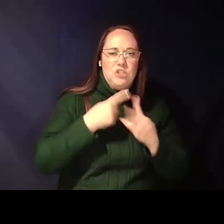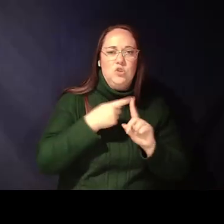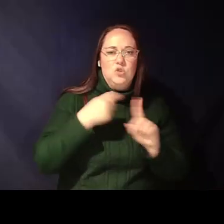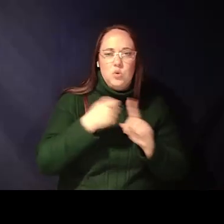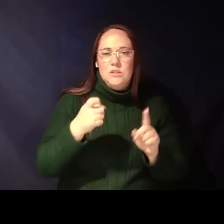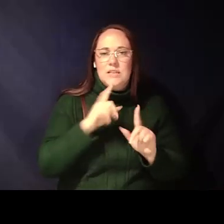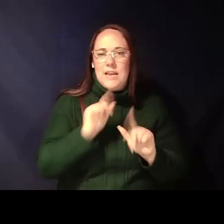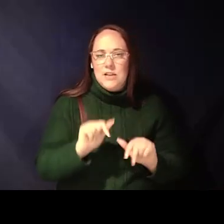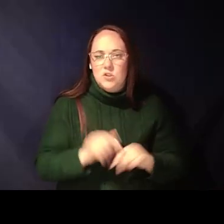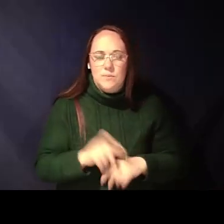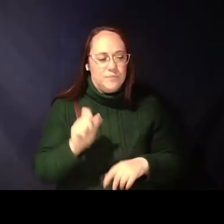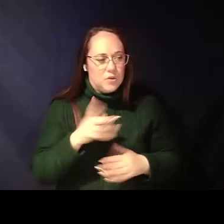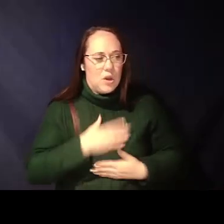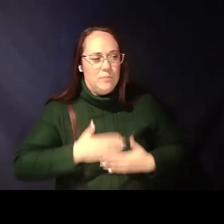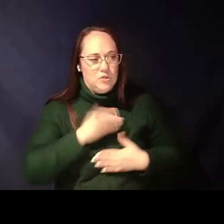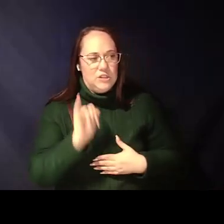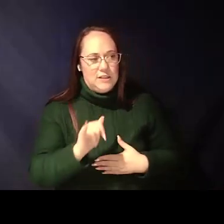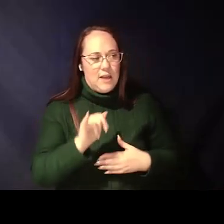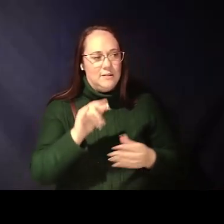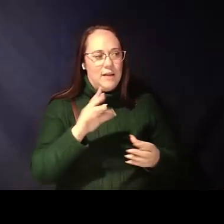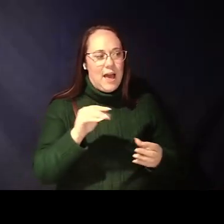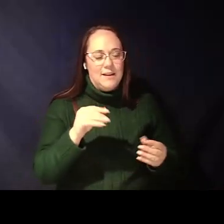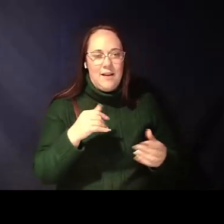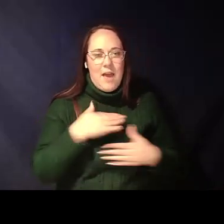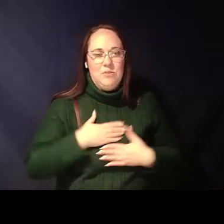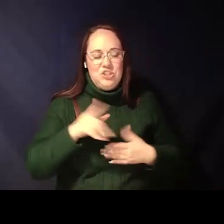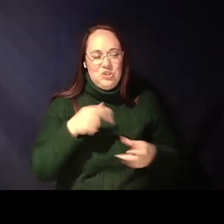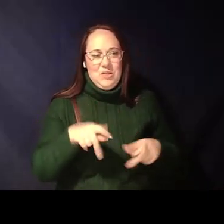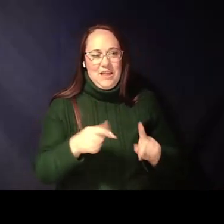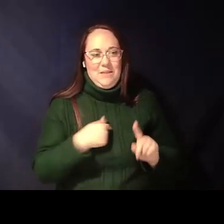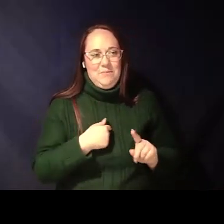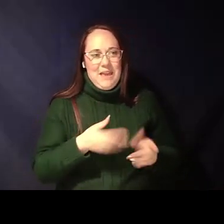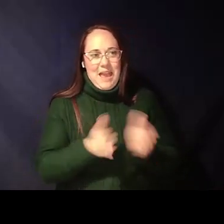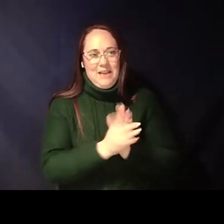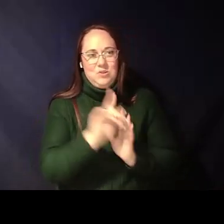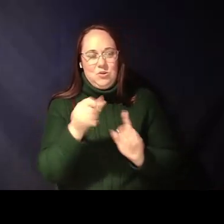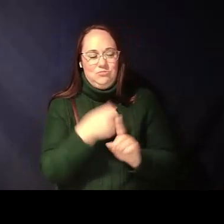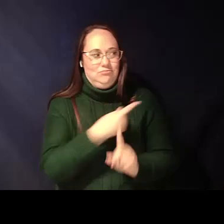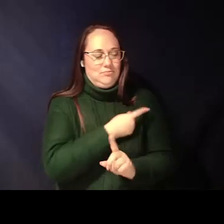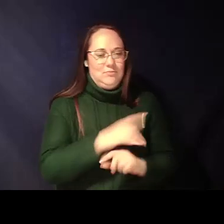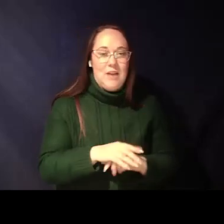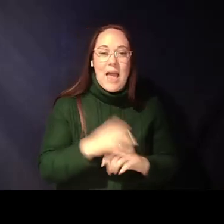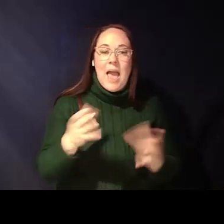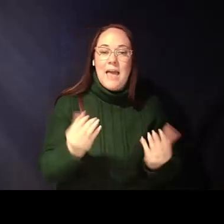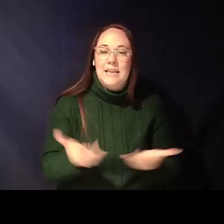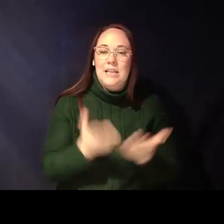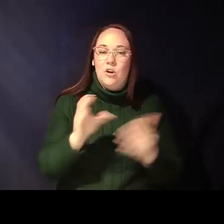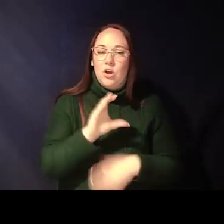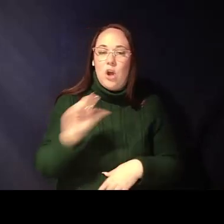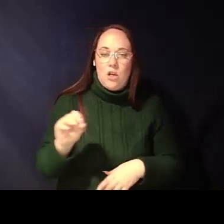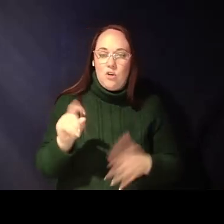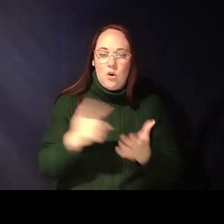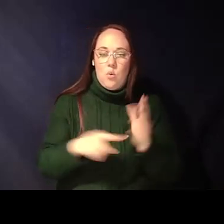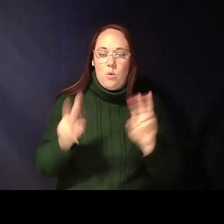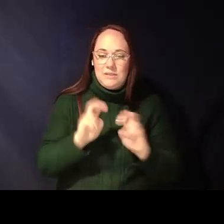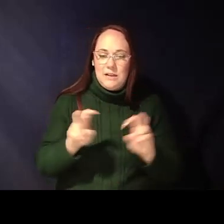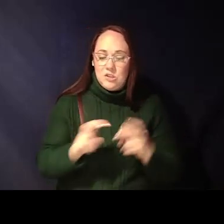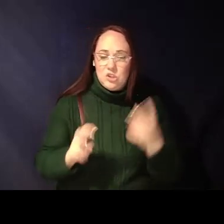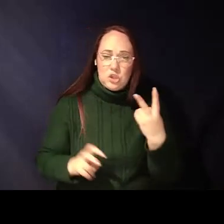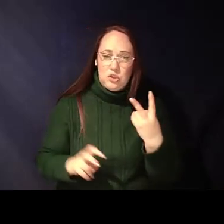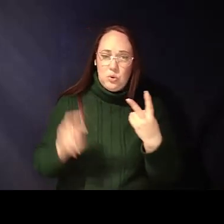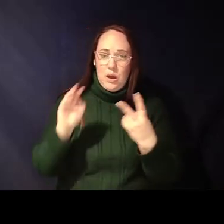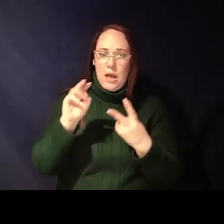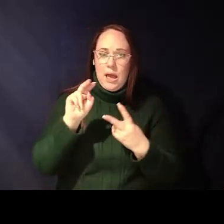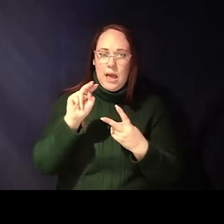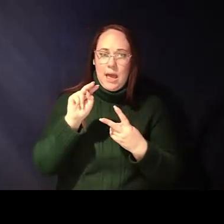folks. I appreciate that and appreciate you letting me throw you some curveballs. In terms of looking here in Colorado at what was analyzed, were the two